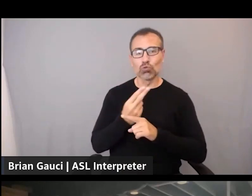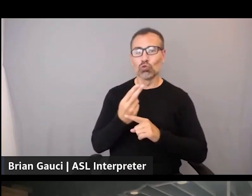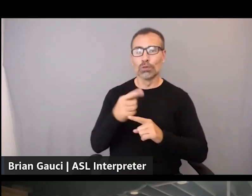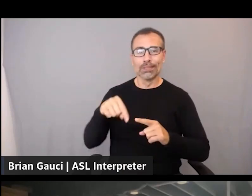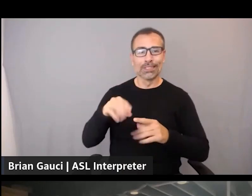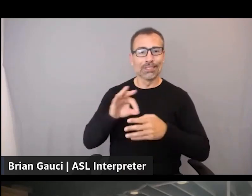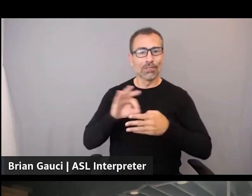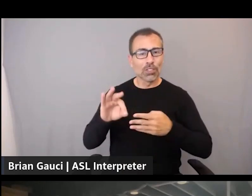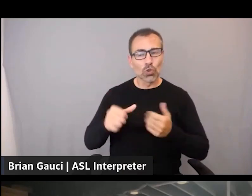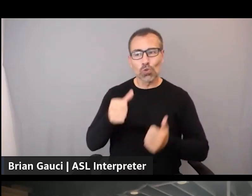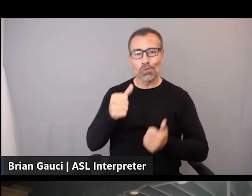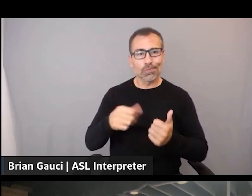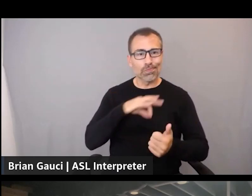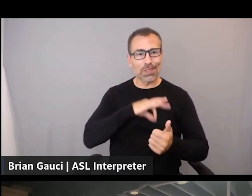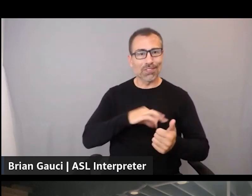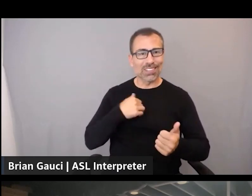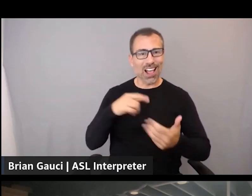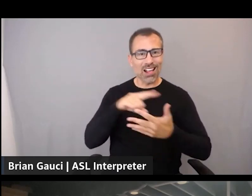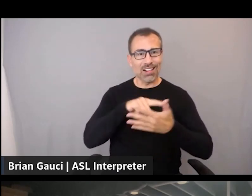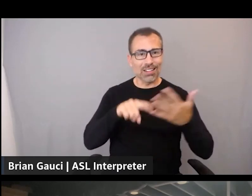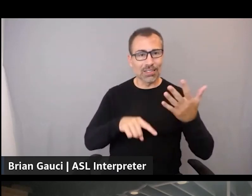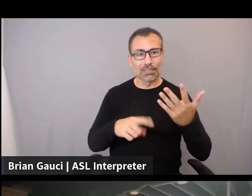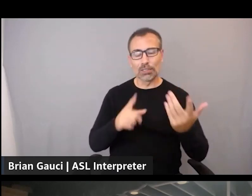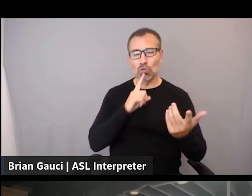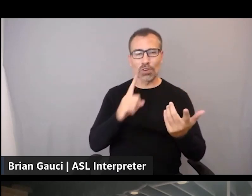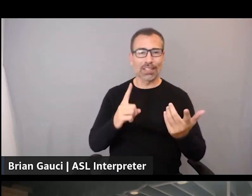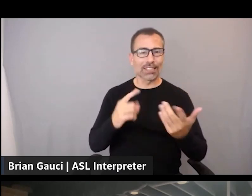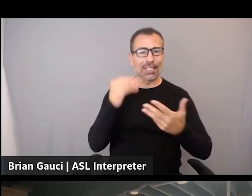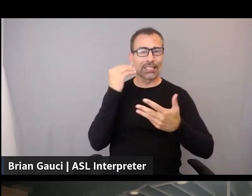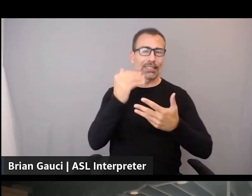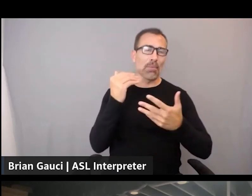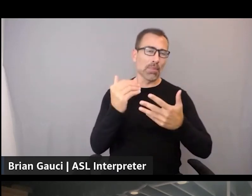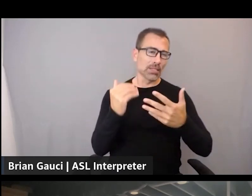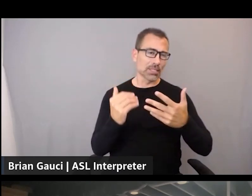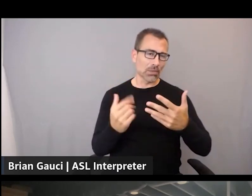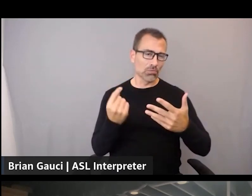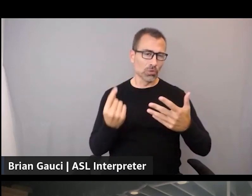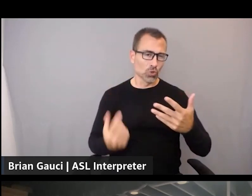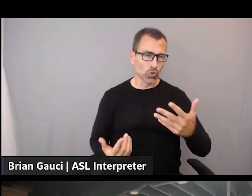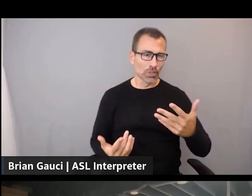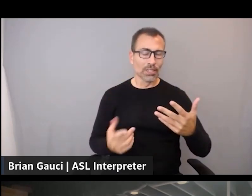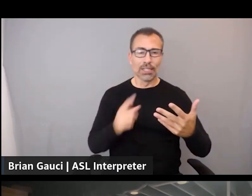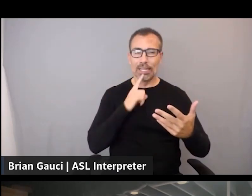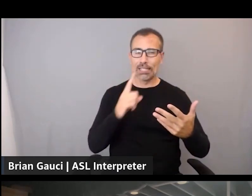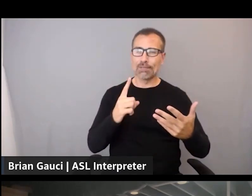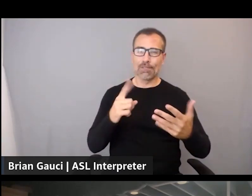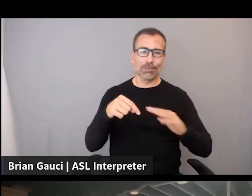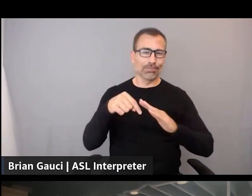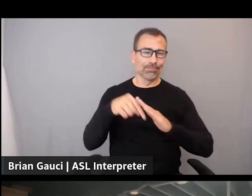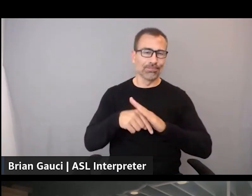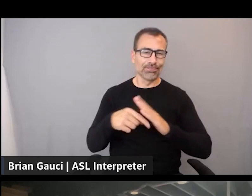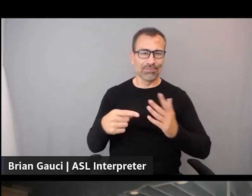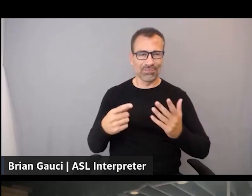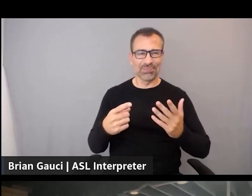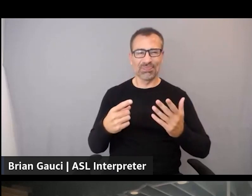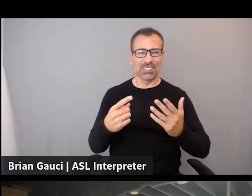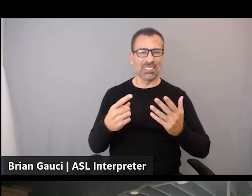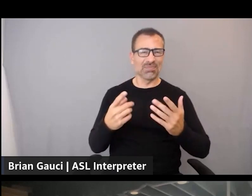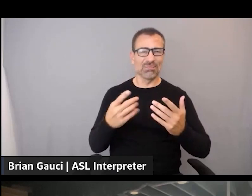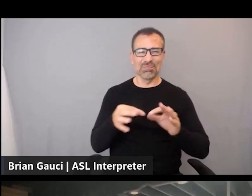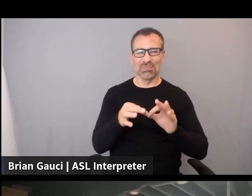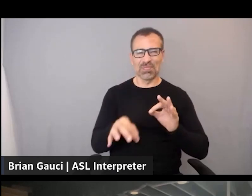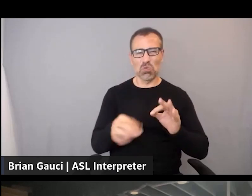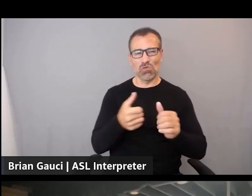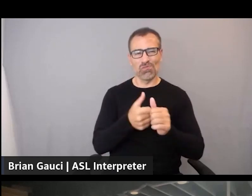can get out of it. Like, it's basically a step by step. It is very granular, and customers can just follow it and they